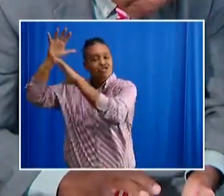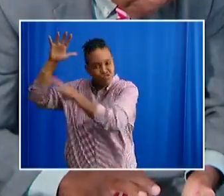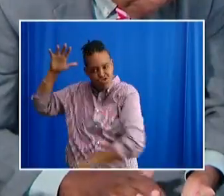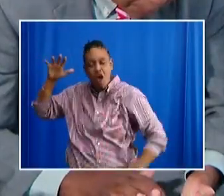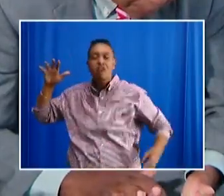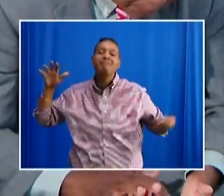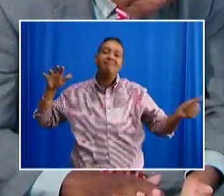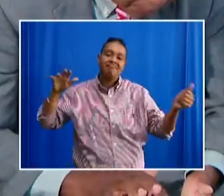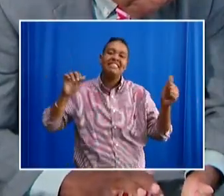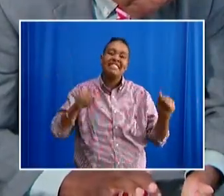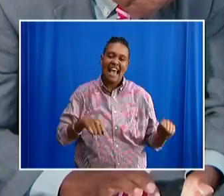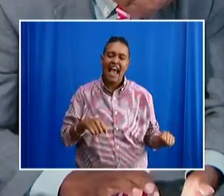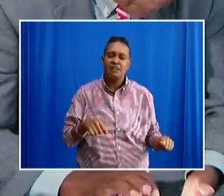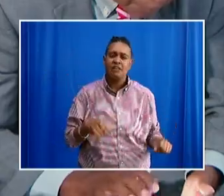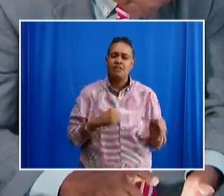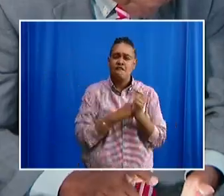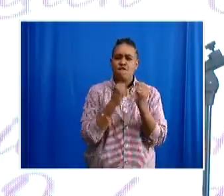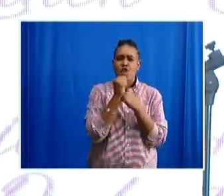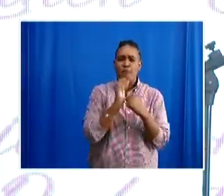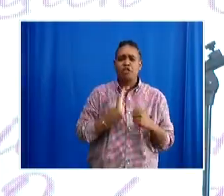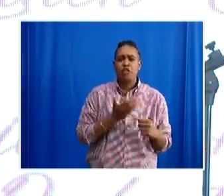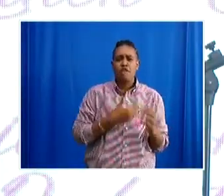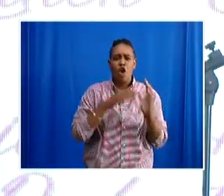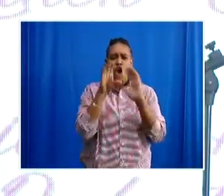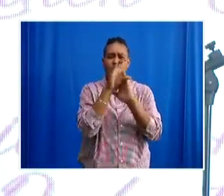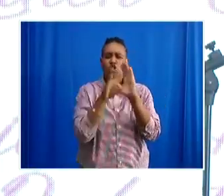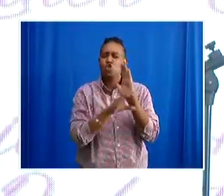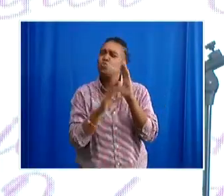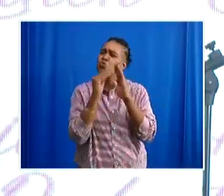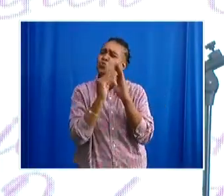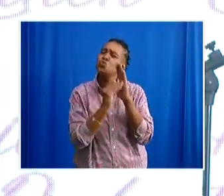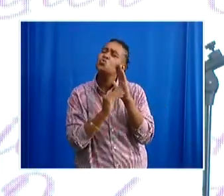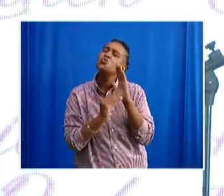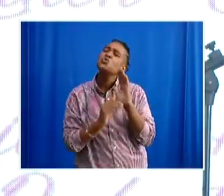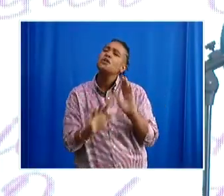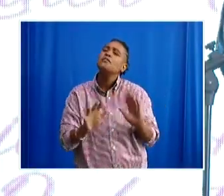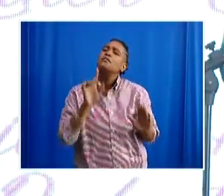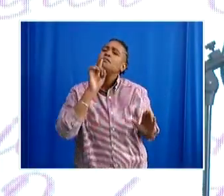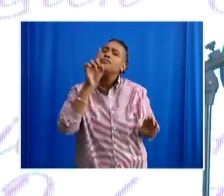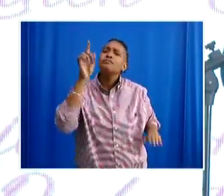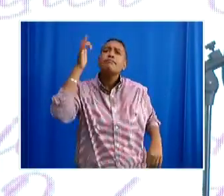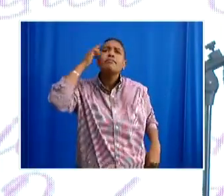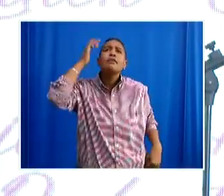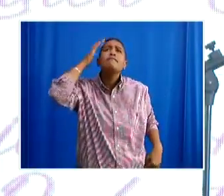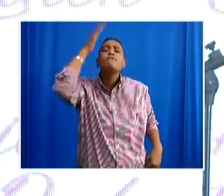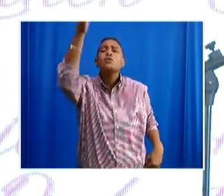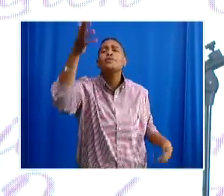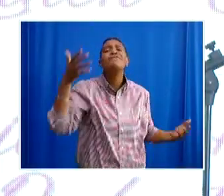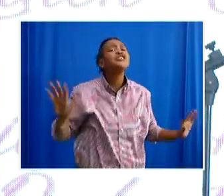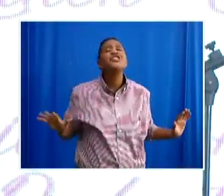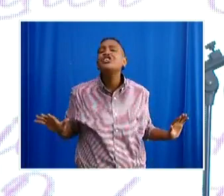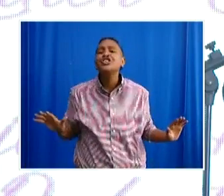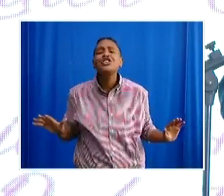The framers of our Constitution were quite forward-thinking, and